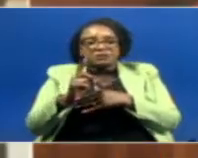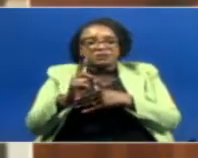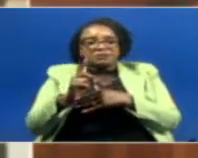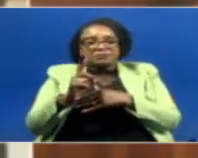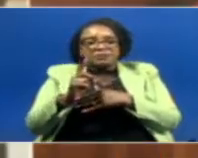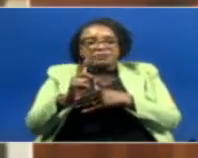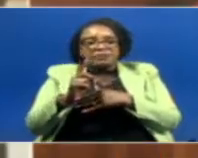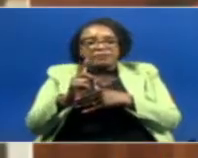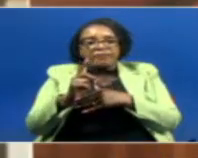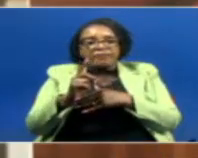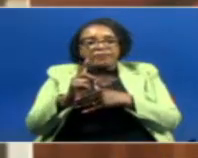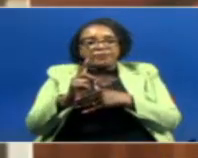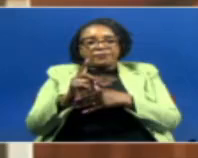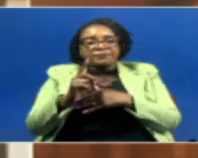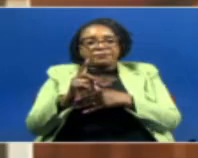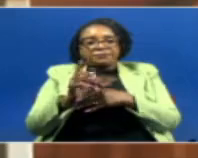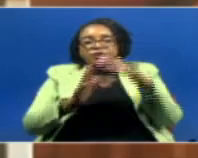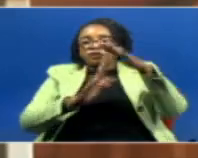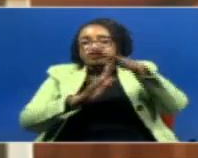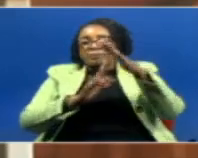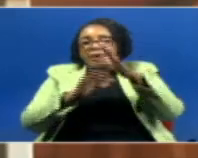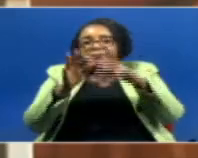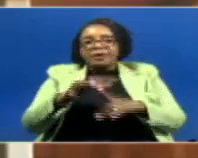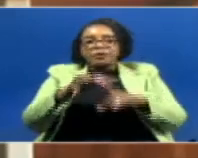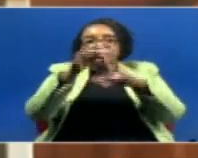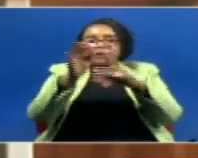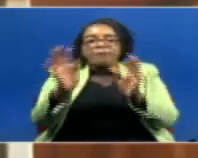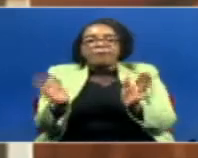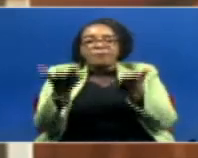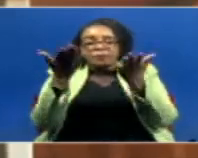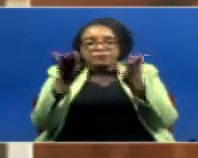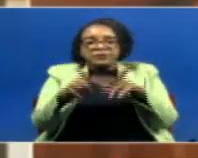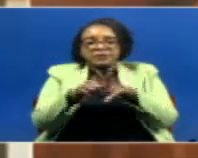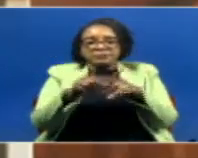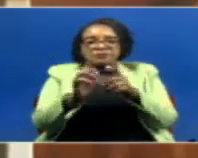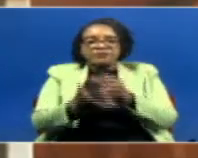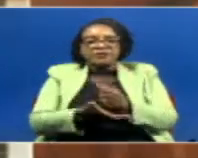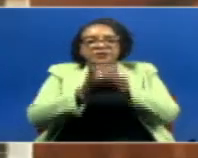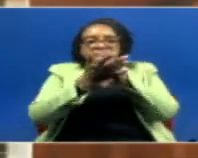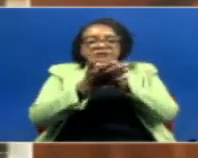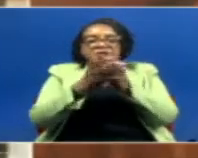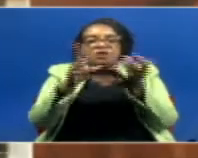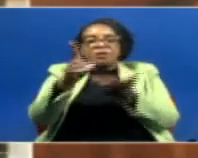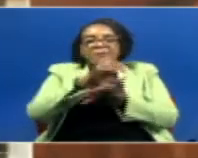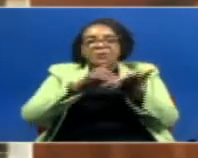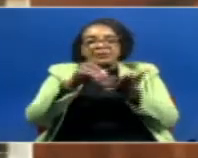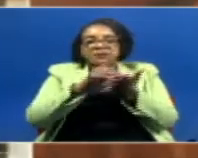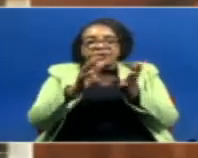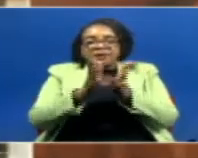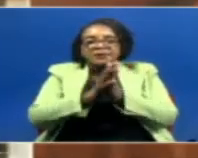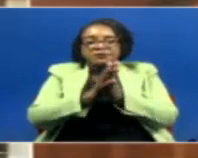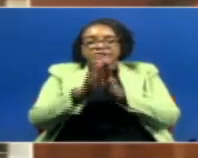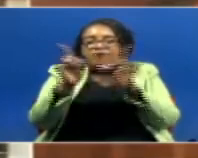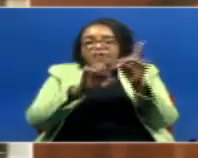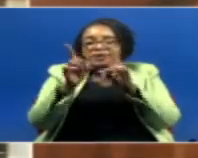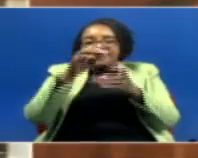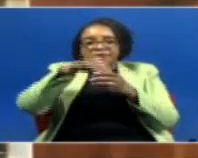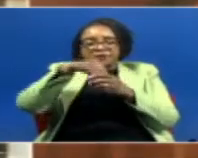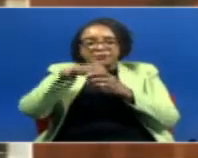Priority to promote and facilitate domestic and foreign investment.